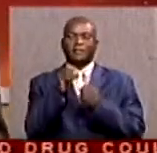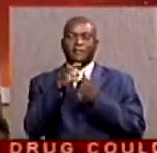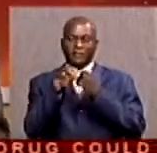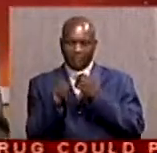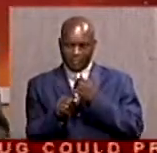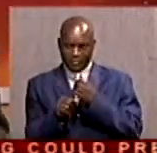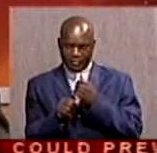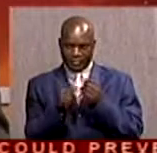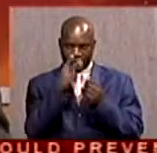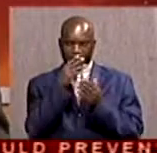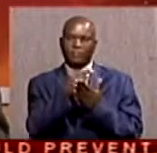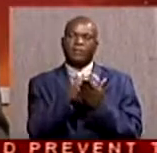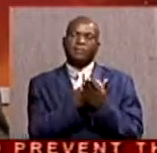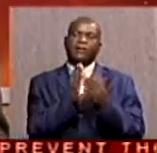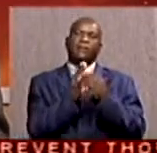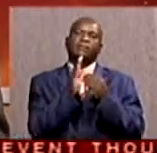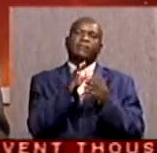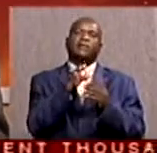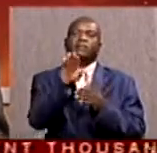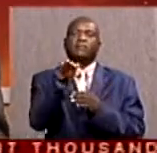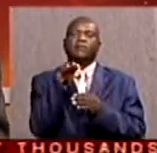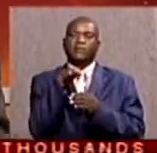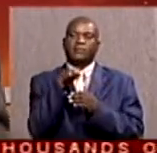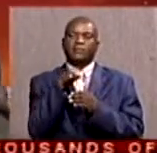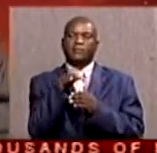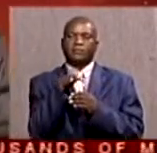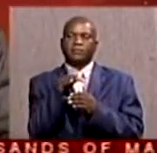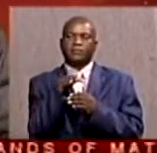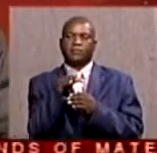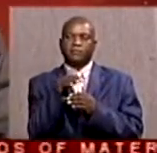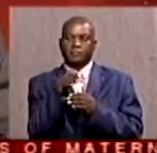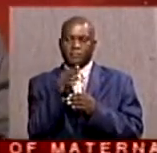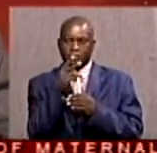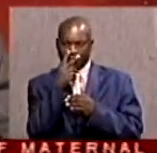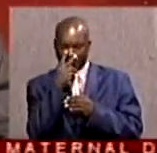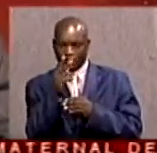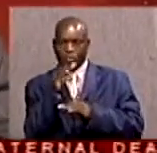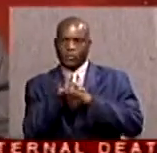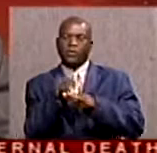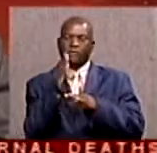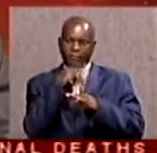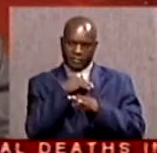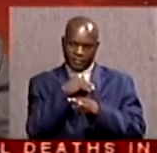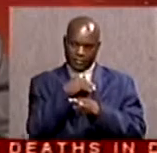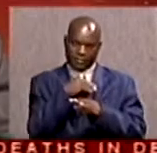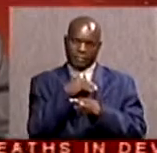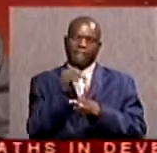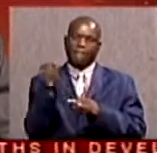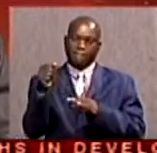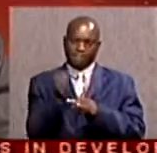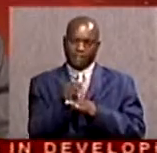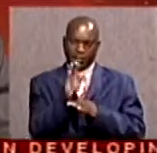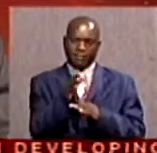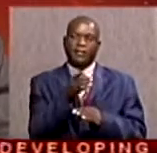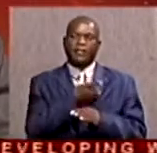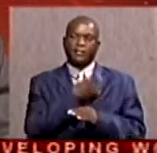Women Empowerment for Leadership program in Zimbabwe. To discuss this and more, we have invited into the studio Tanja Lubbers, who